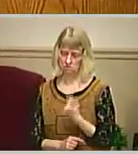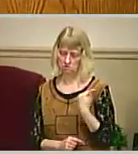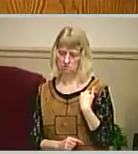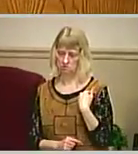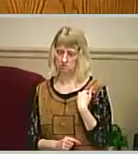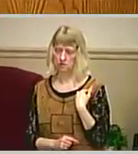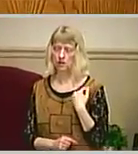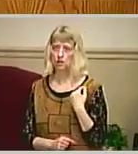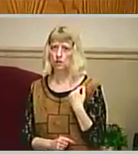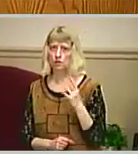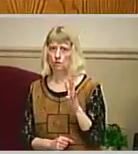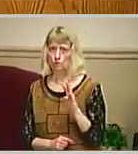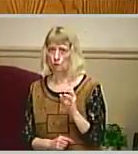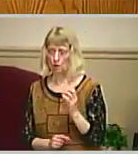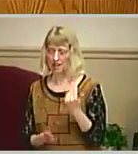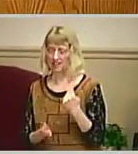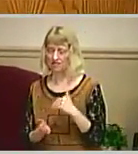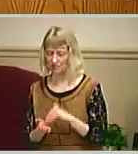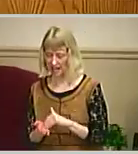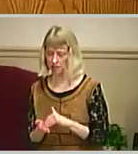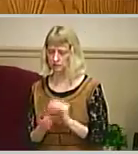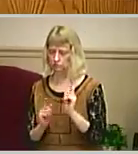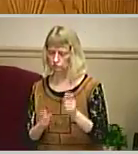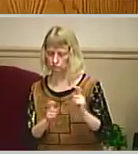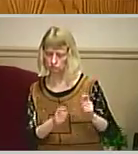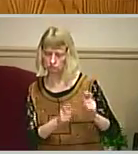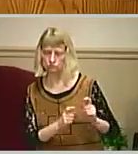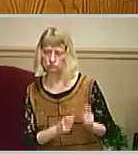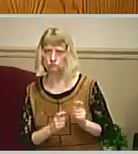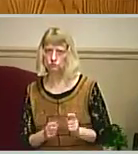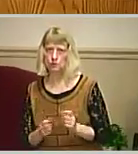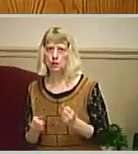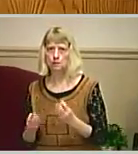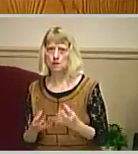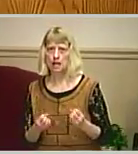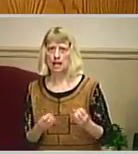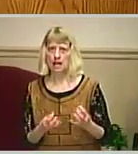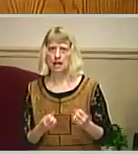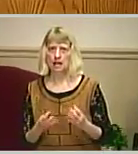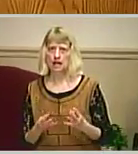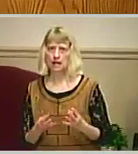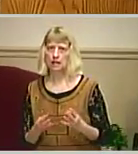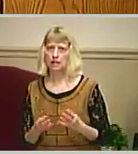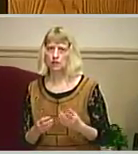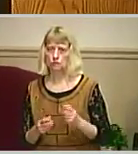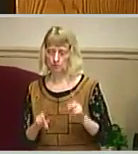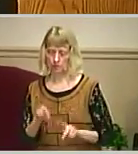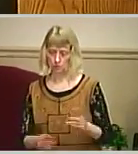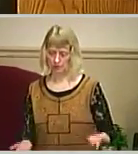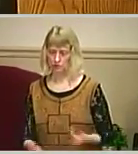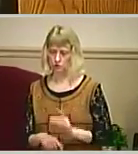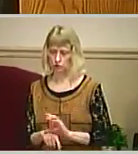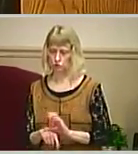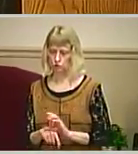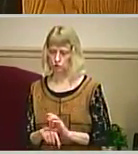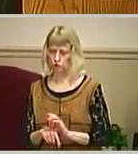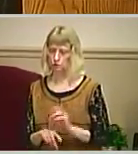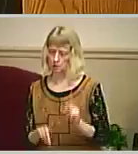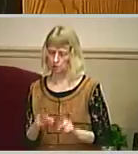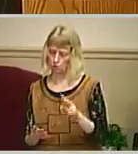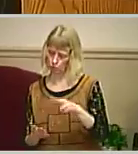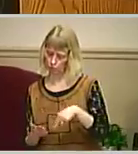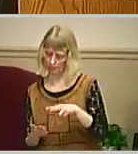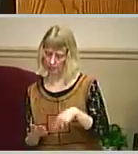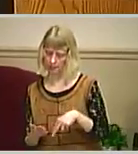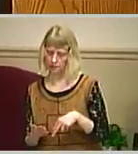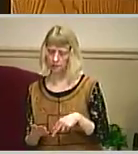the 40,000 of these that have been distributed, many by members of this congregation, will be read, and that we